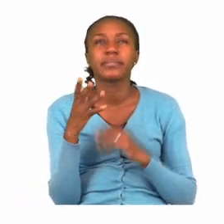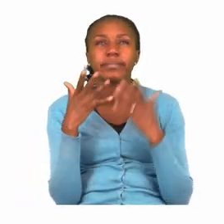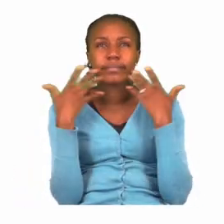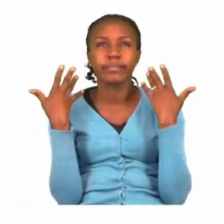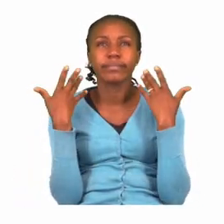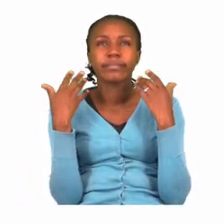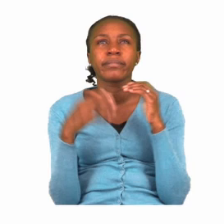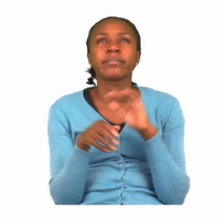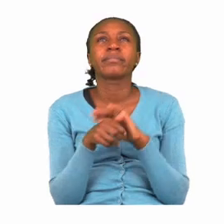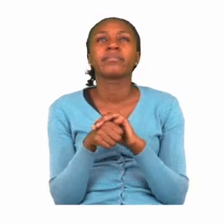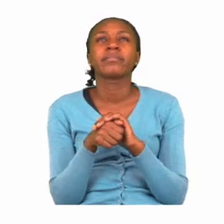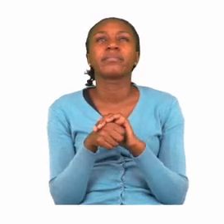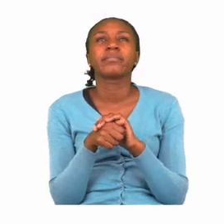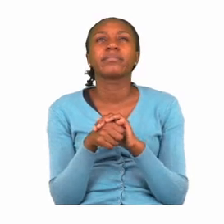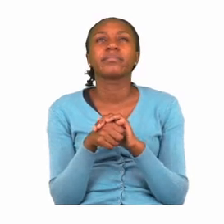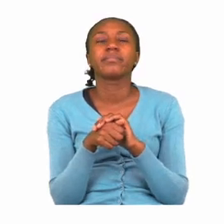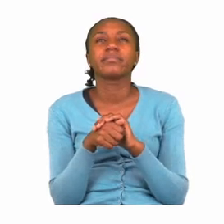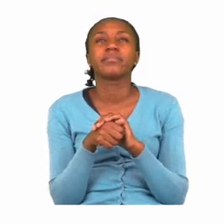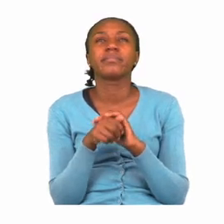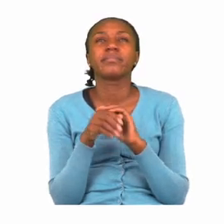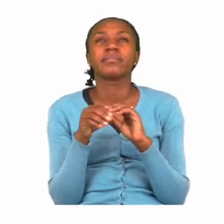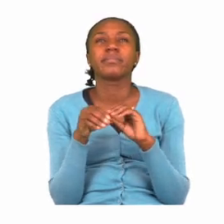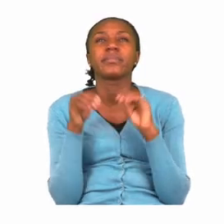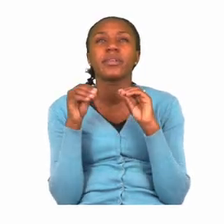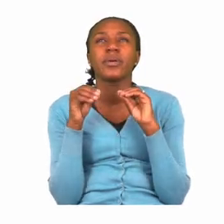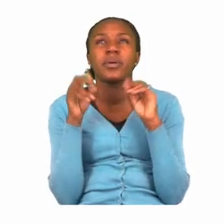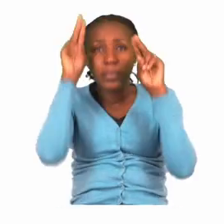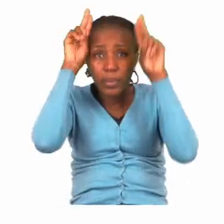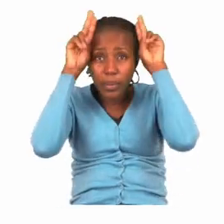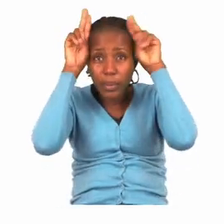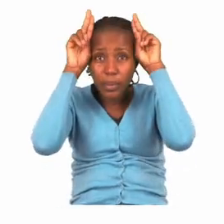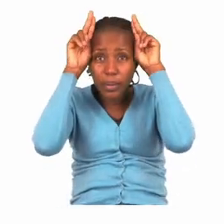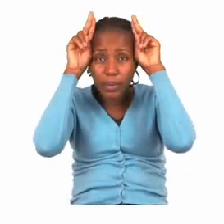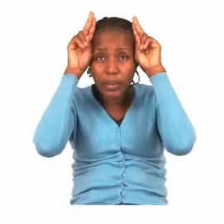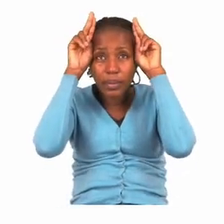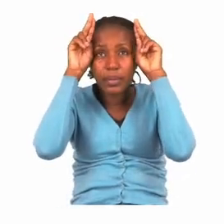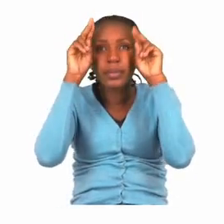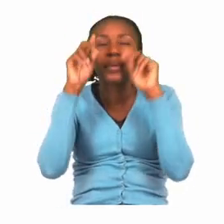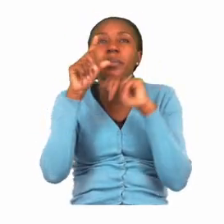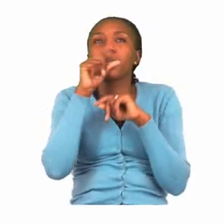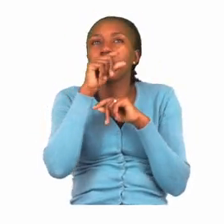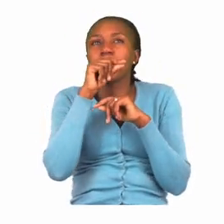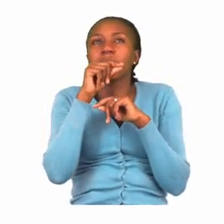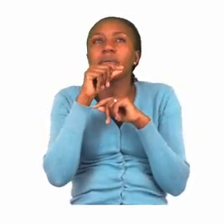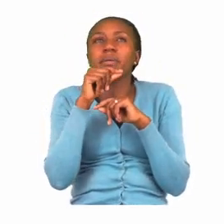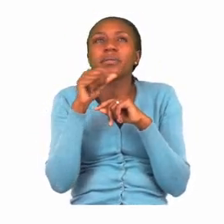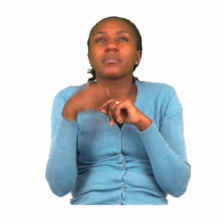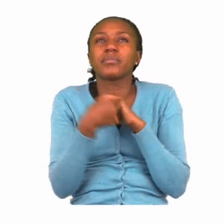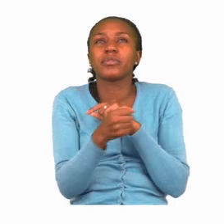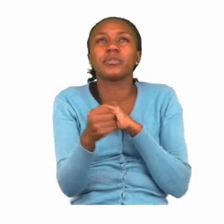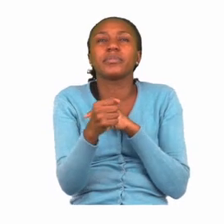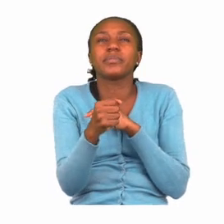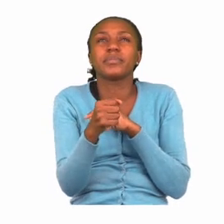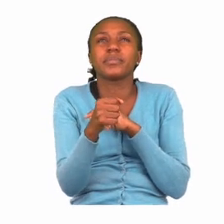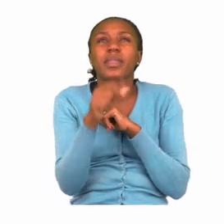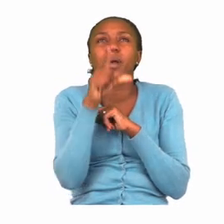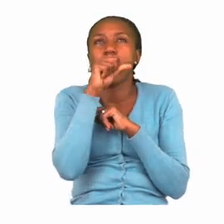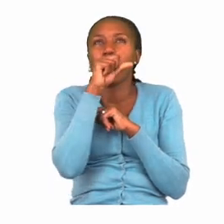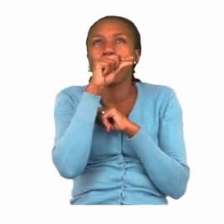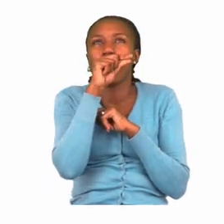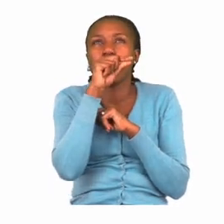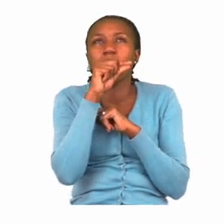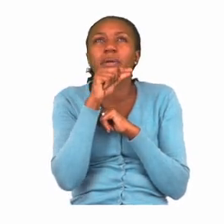cat, turtle, rabbit, hamster, snake, a